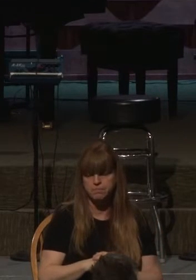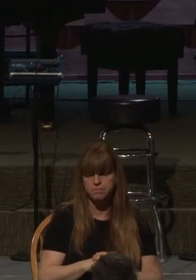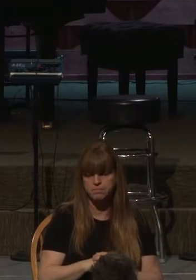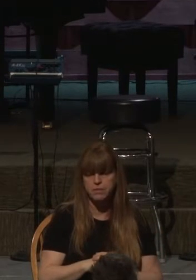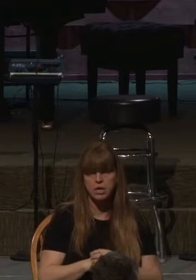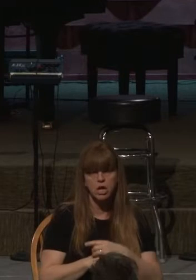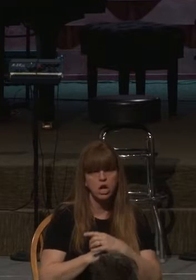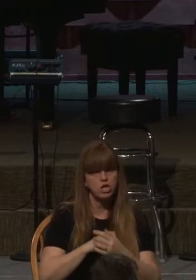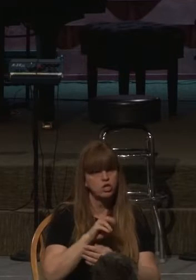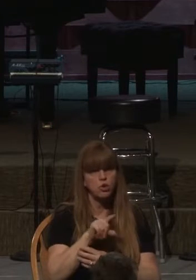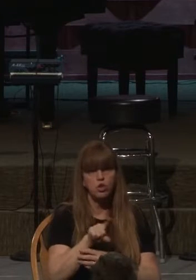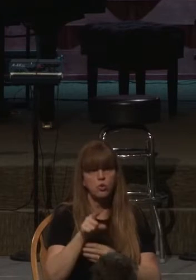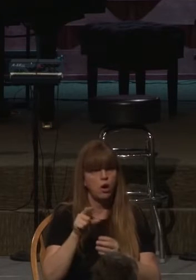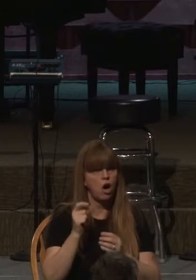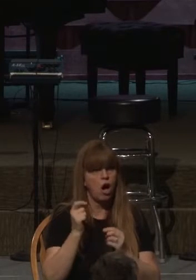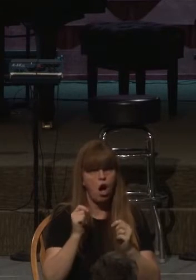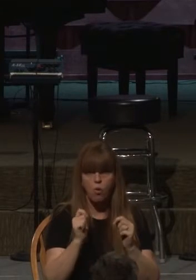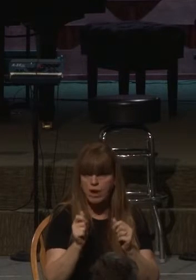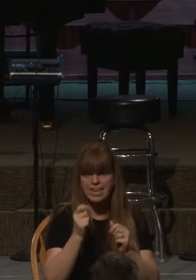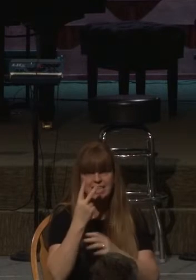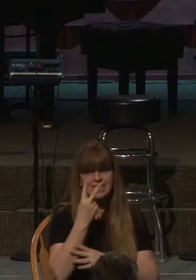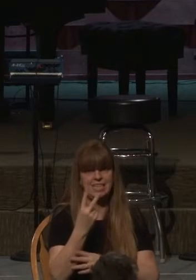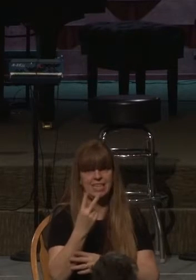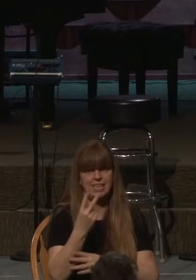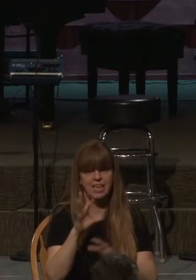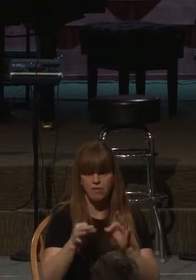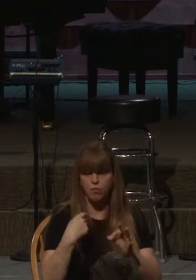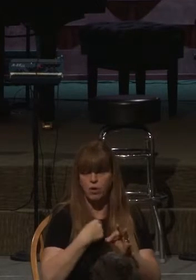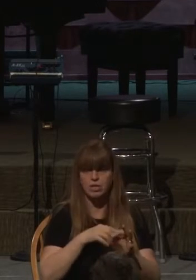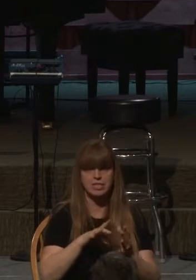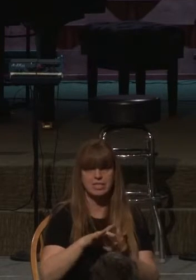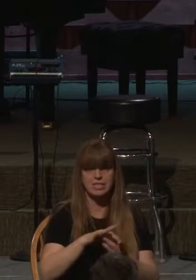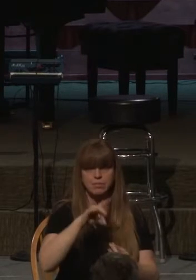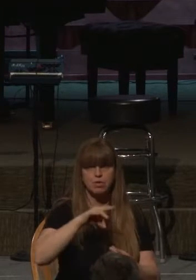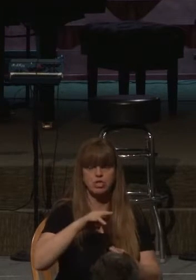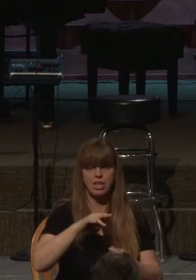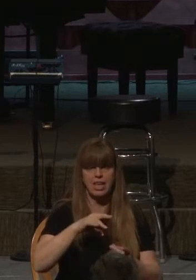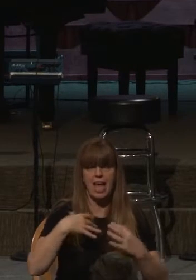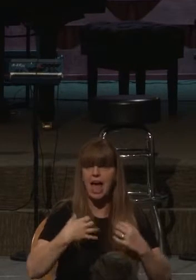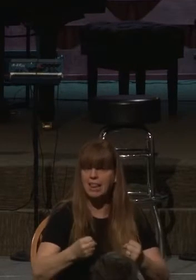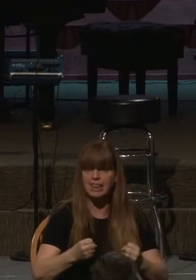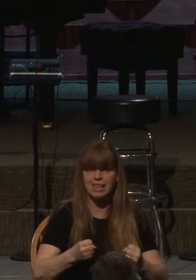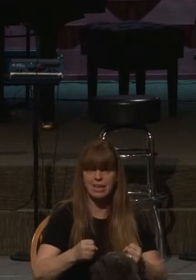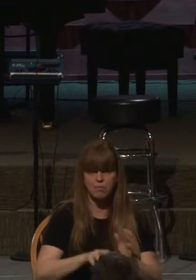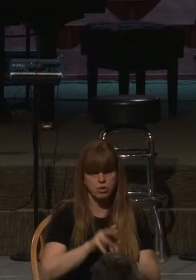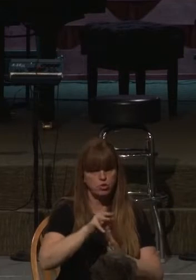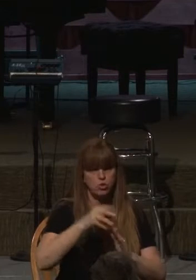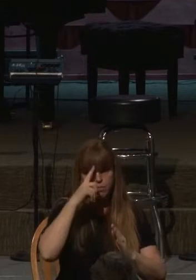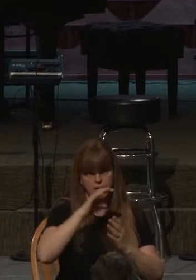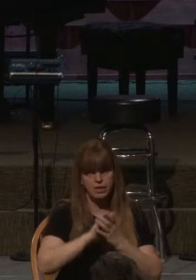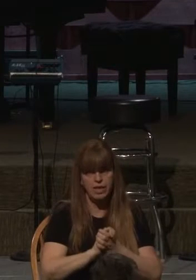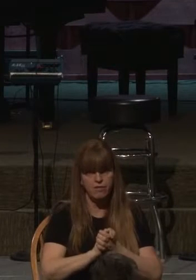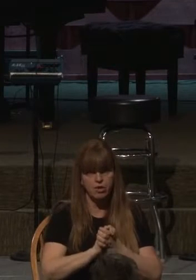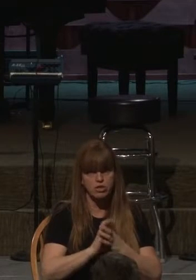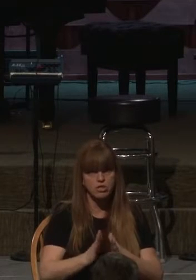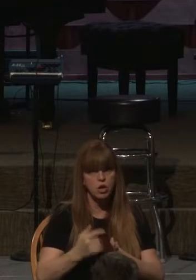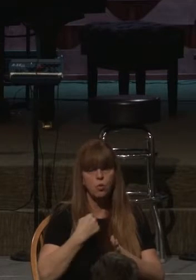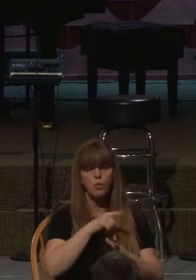So you're already beginning to see that if we're going to be spiritually healthy and mature believers, then we're going to have to be people of the